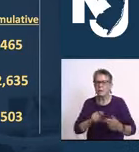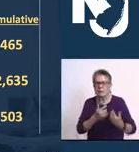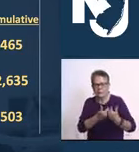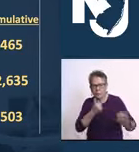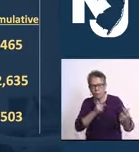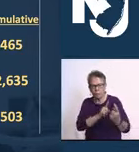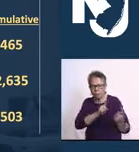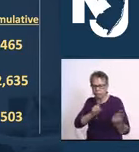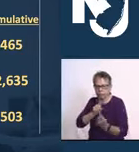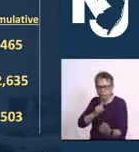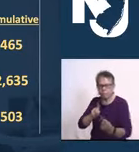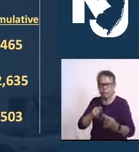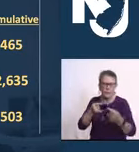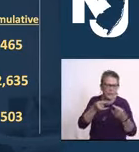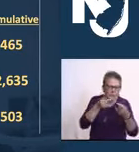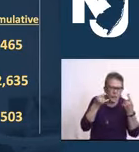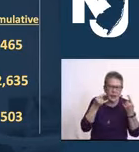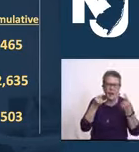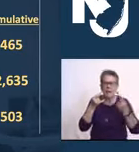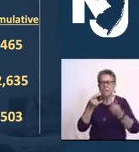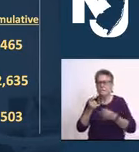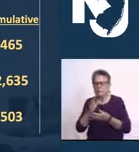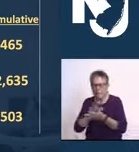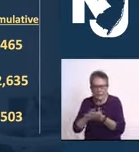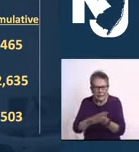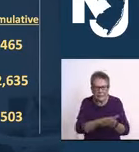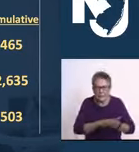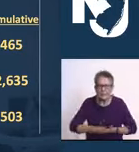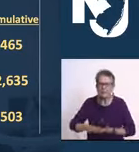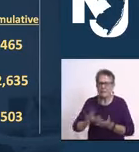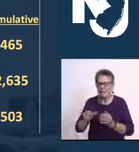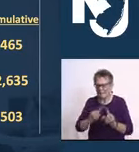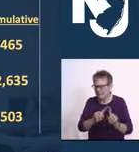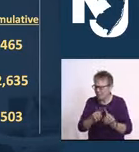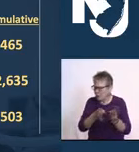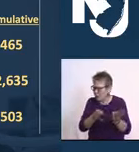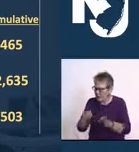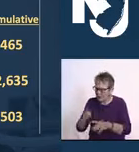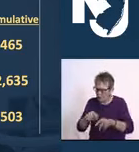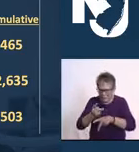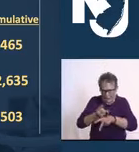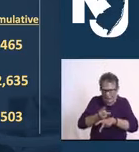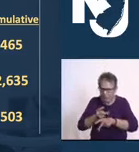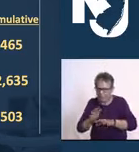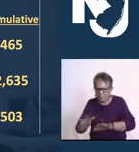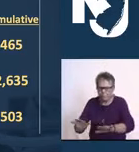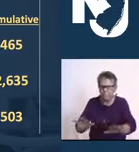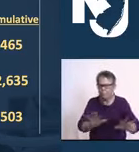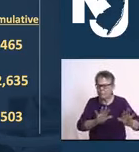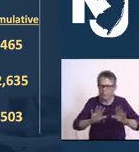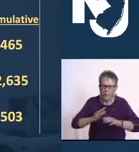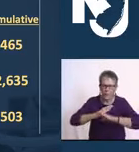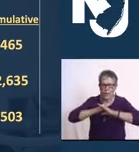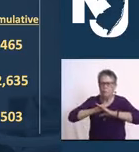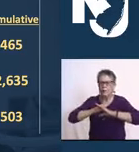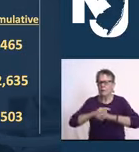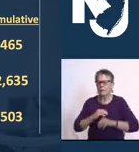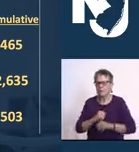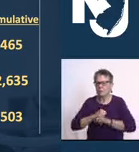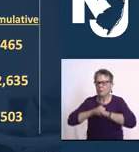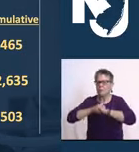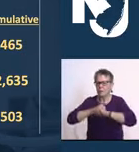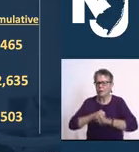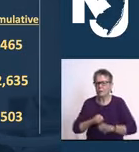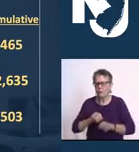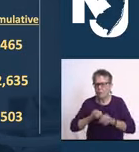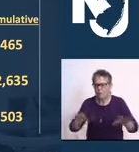and my conviction has only gone up, I look to a time in this school year when we are no longer masking